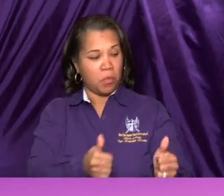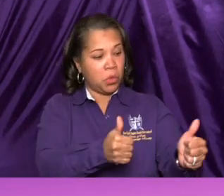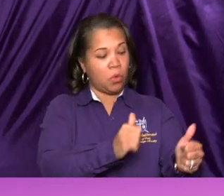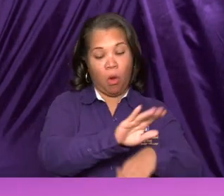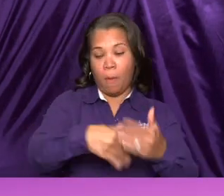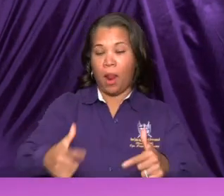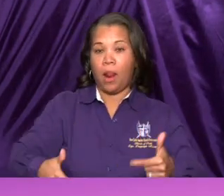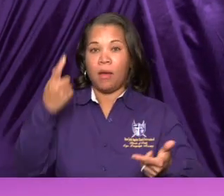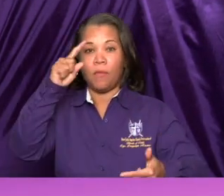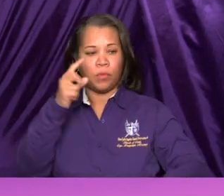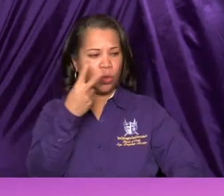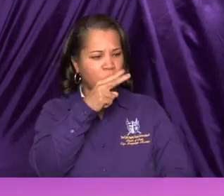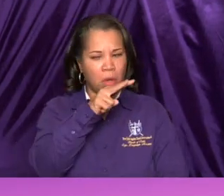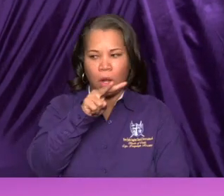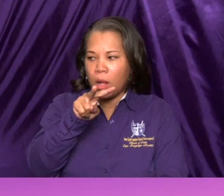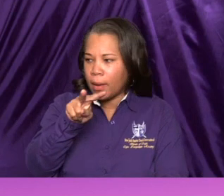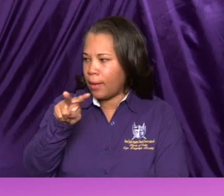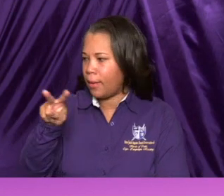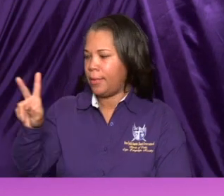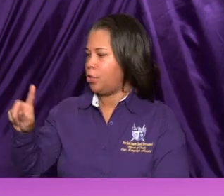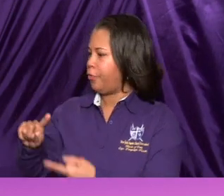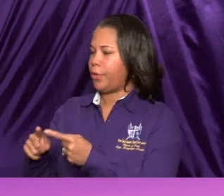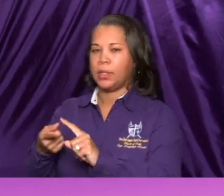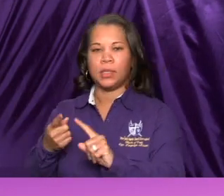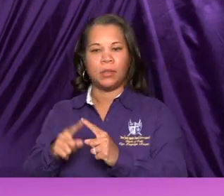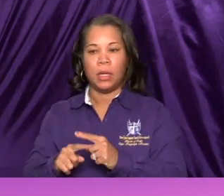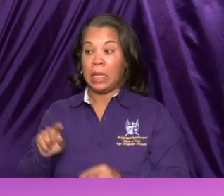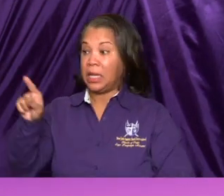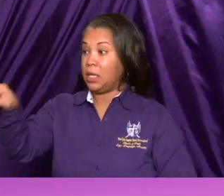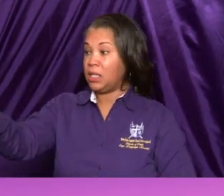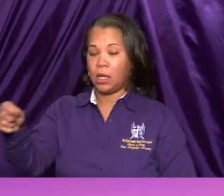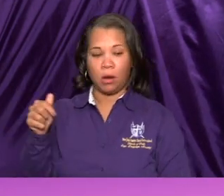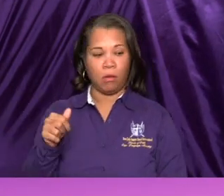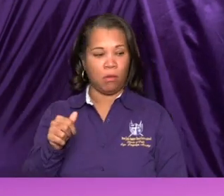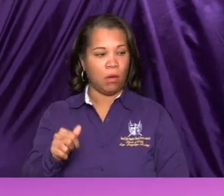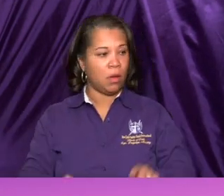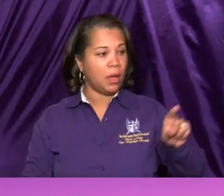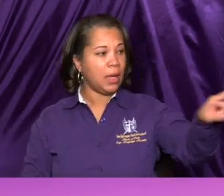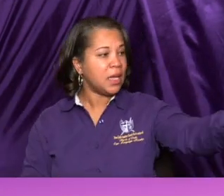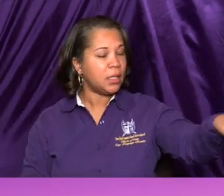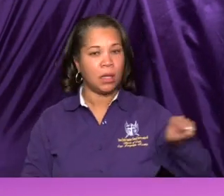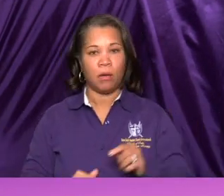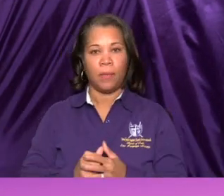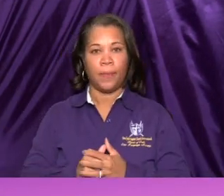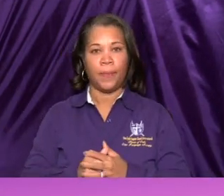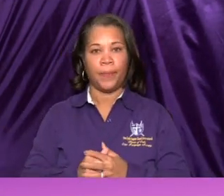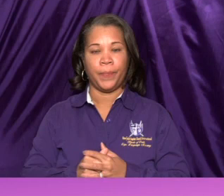You start looking around at your peers. He's already there. She's already there.